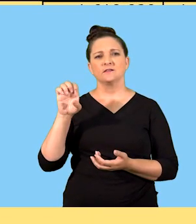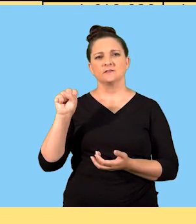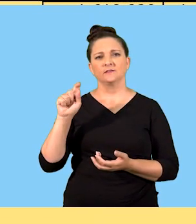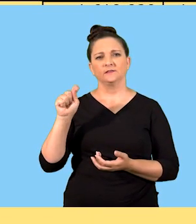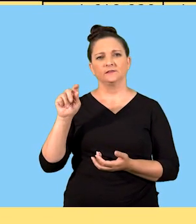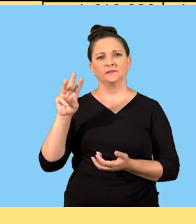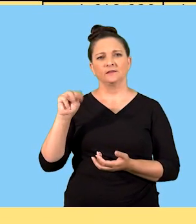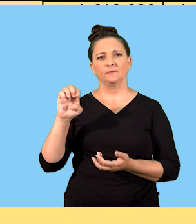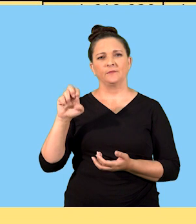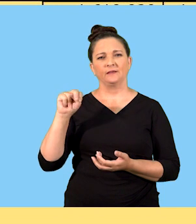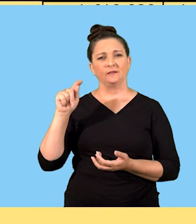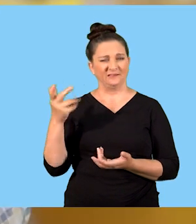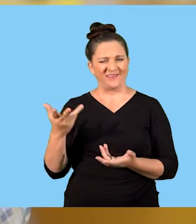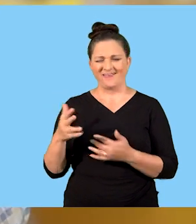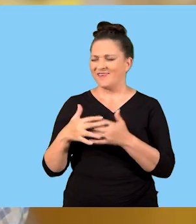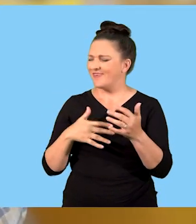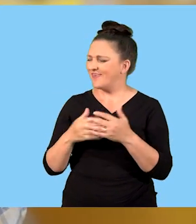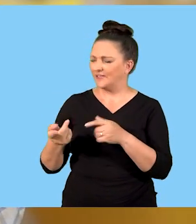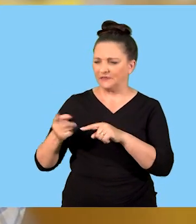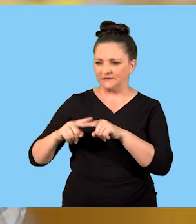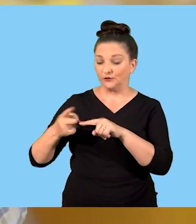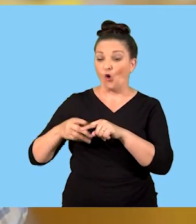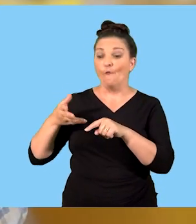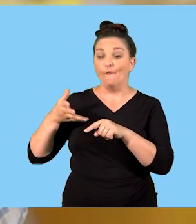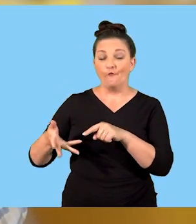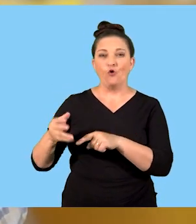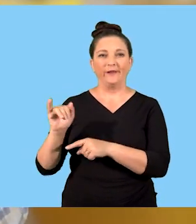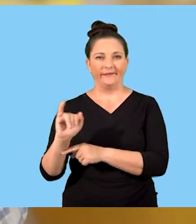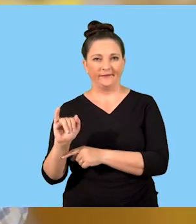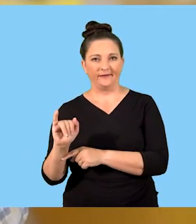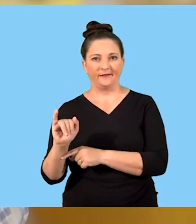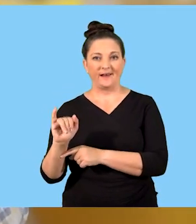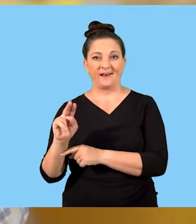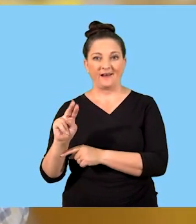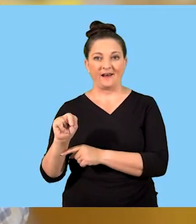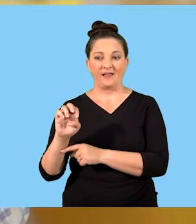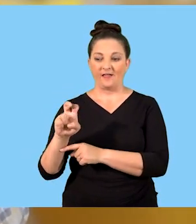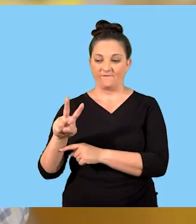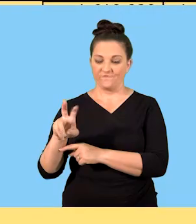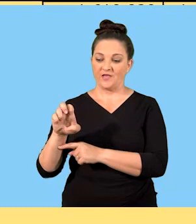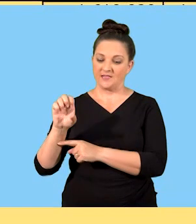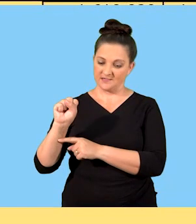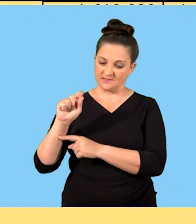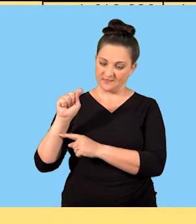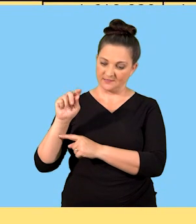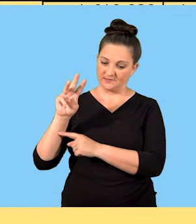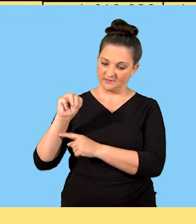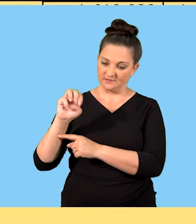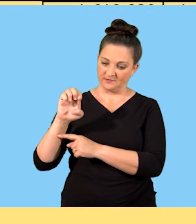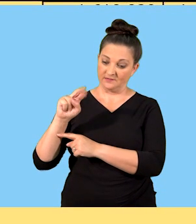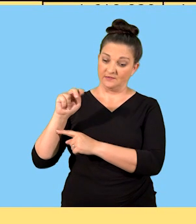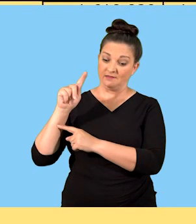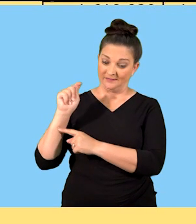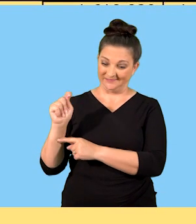Fixed deposit is an investment. And any interest on an investment is interest